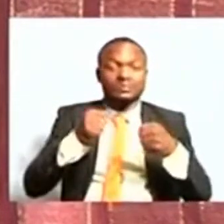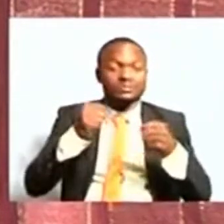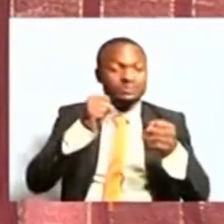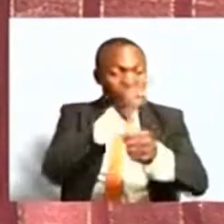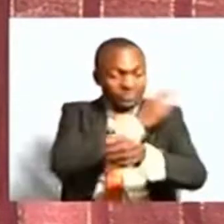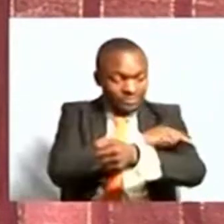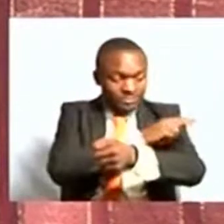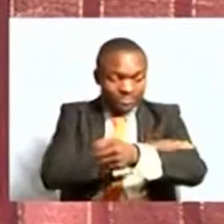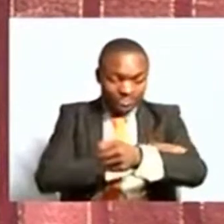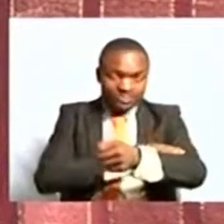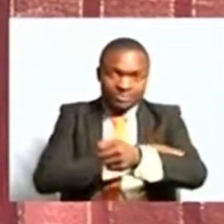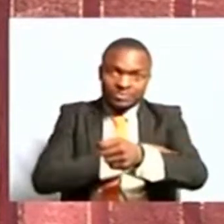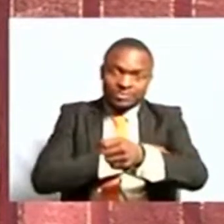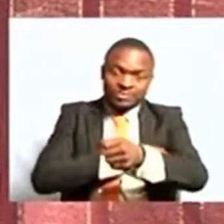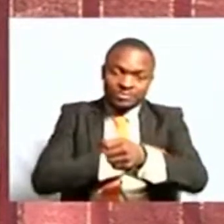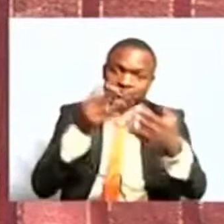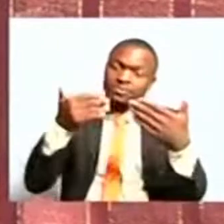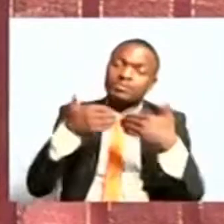hospitals, and then we have